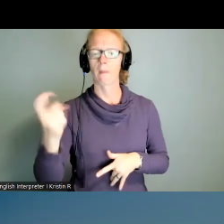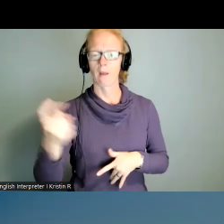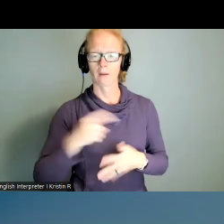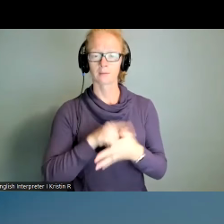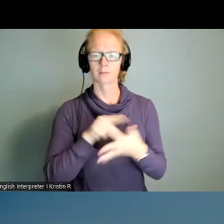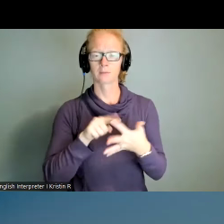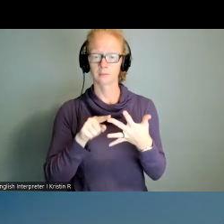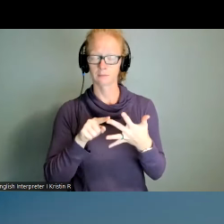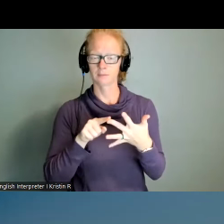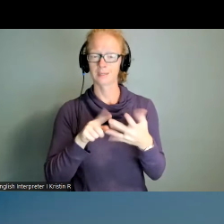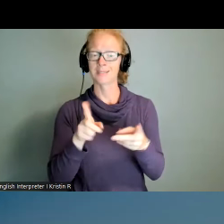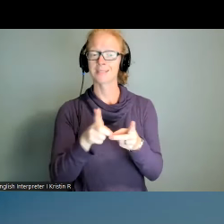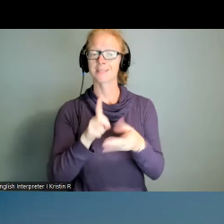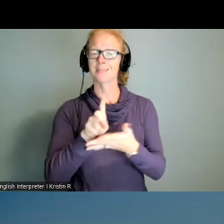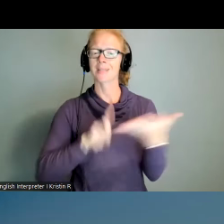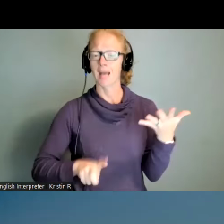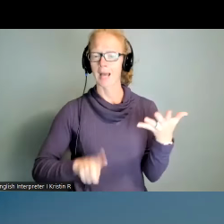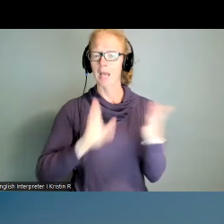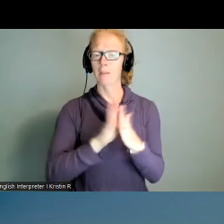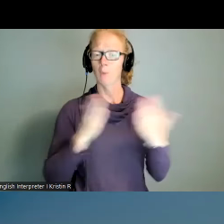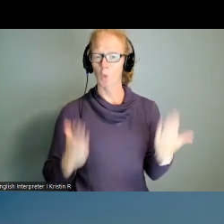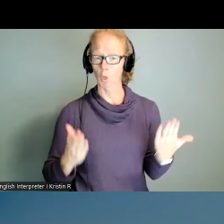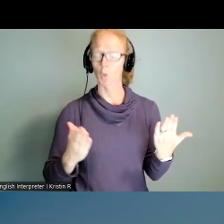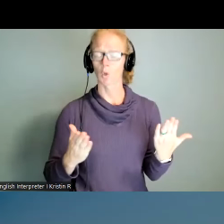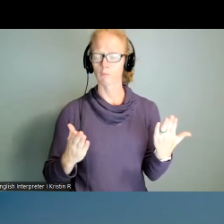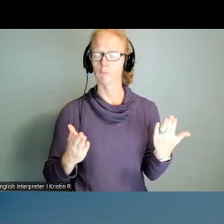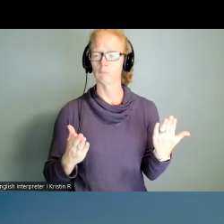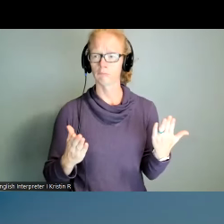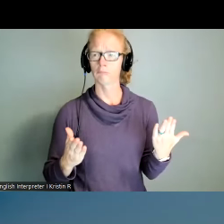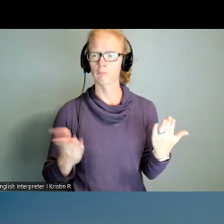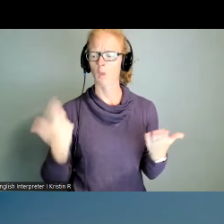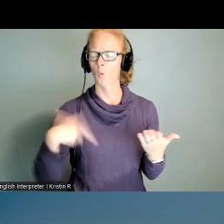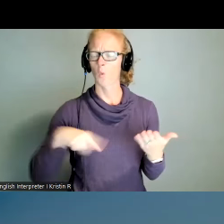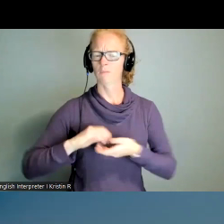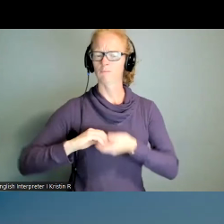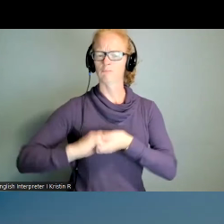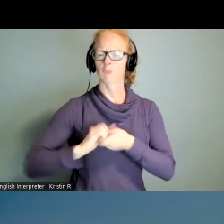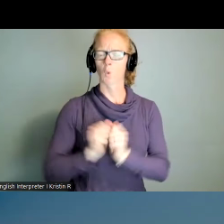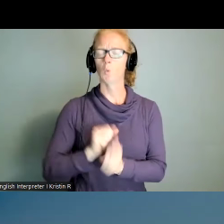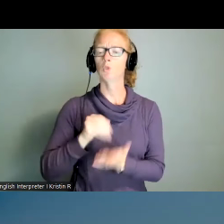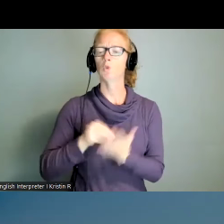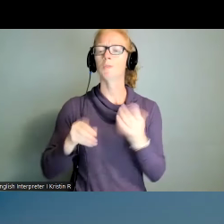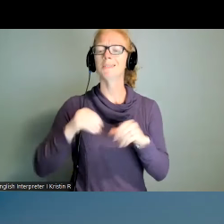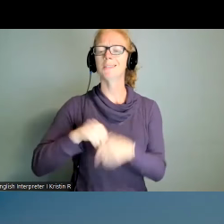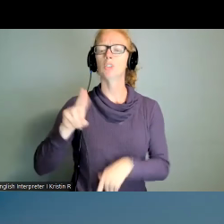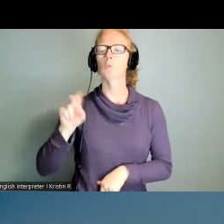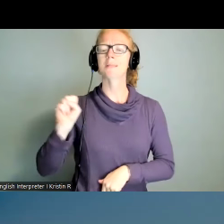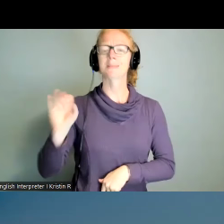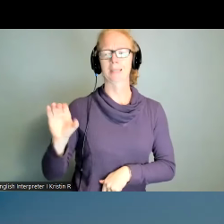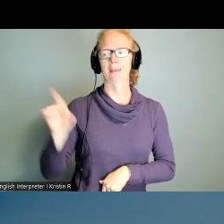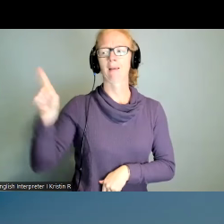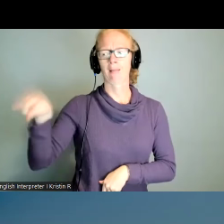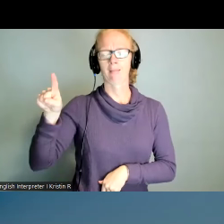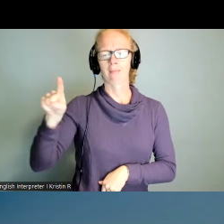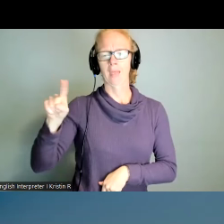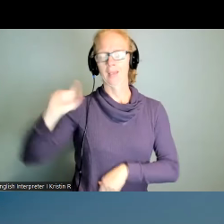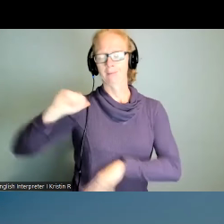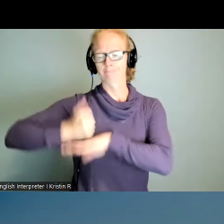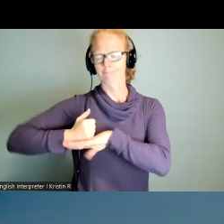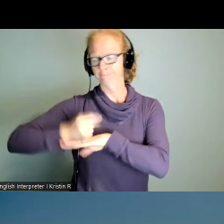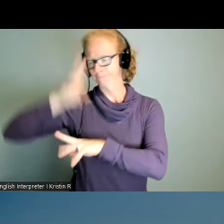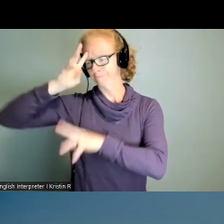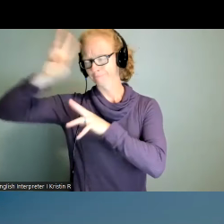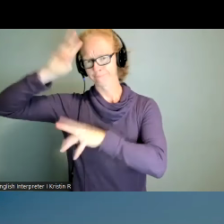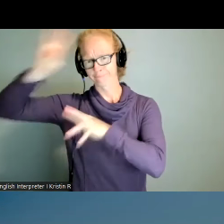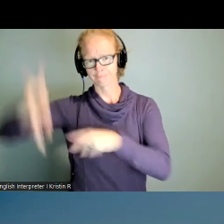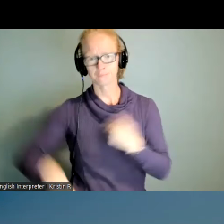site design lookbook that was created in collaboration with students at USC in a site planning class, as well as